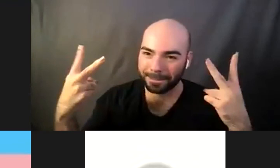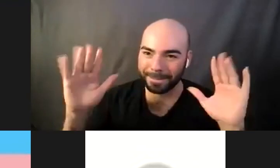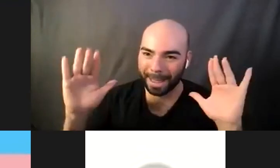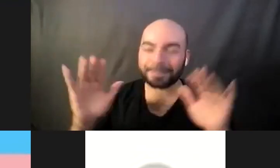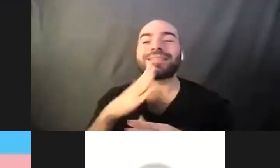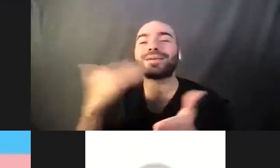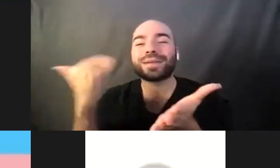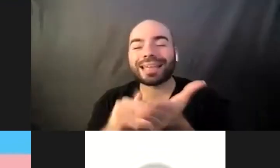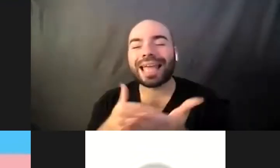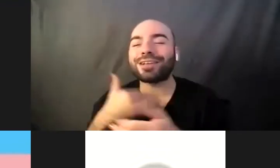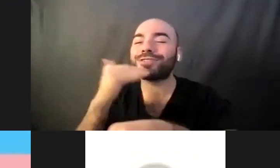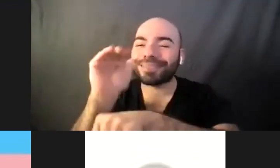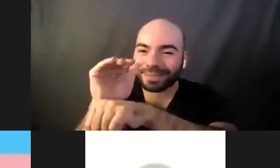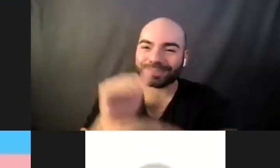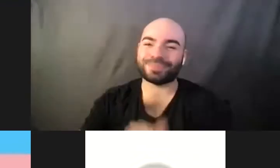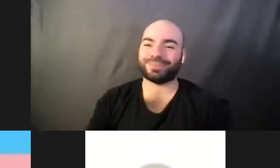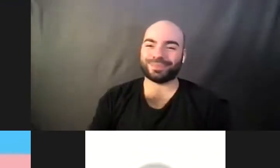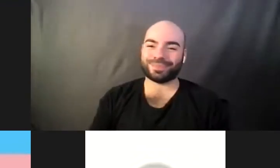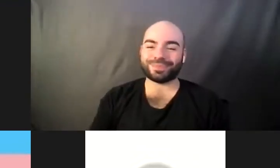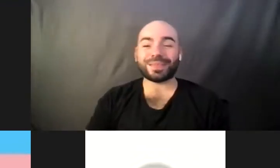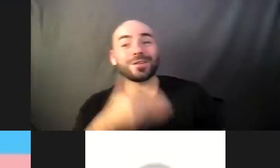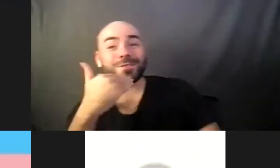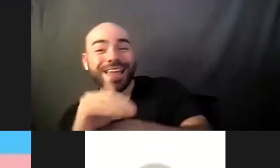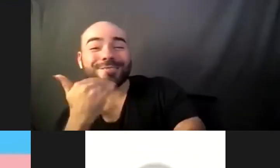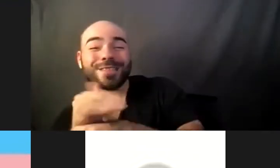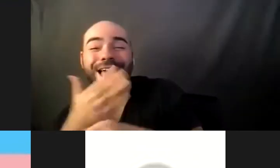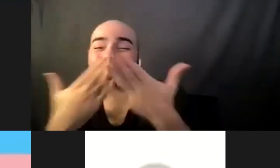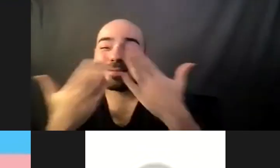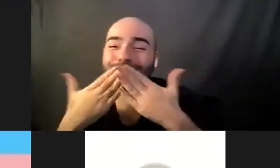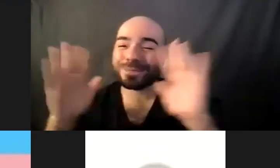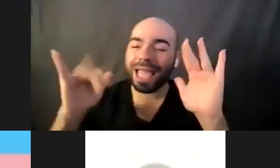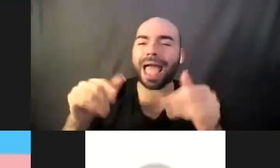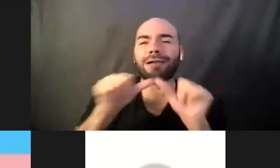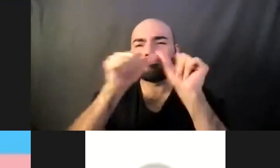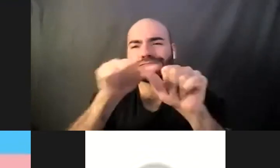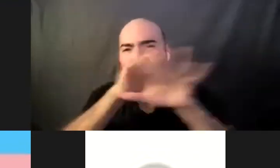and have a good night. Have a good night, everyone. Thank you. Stay blessed, stay